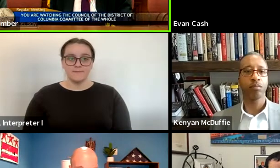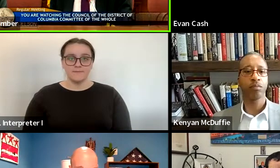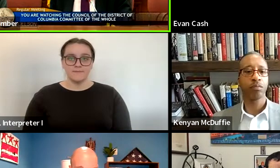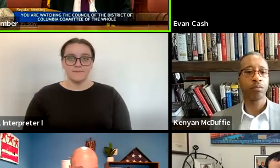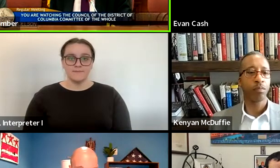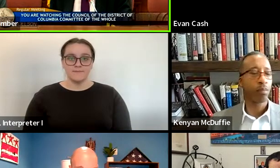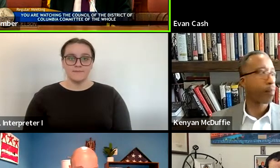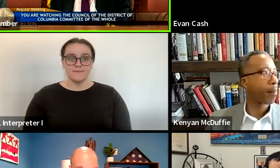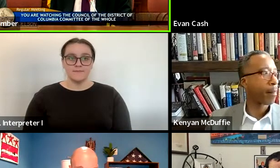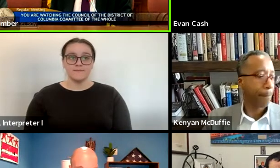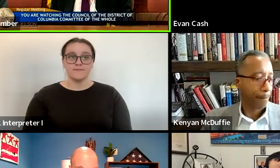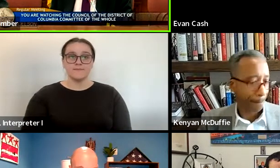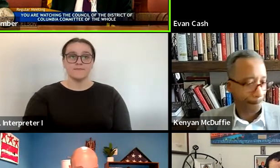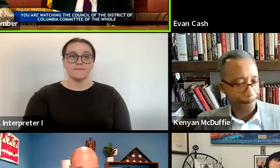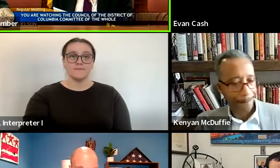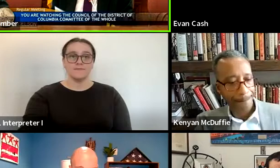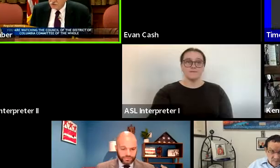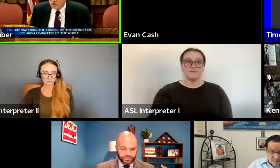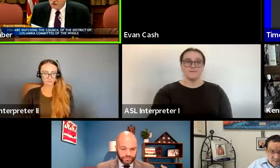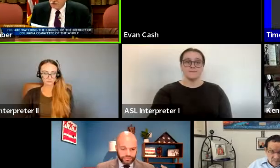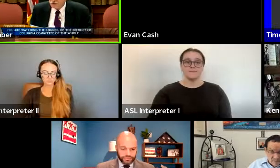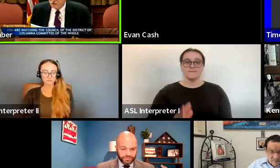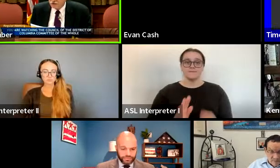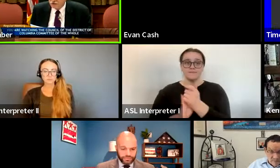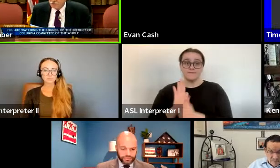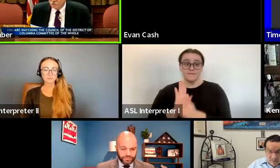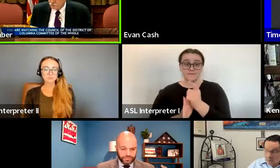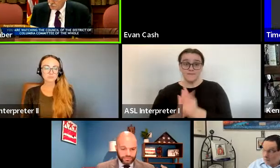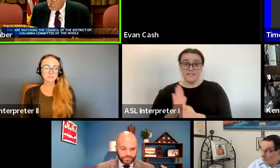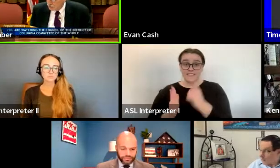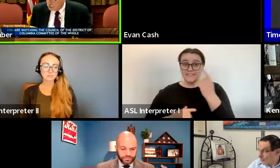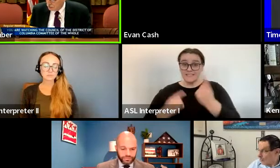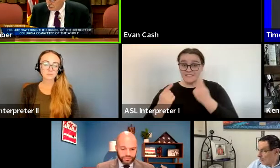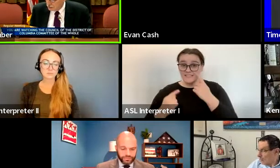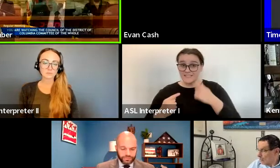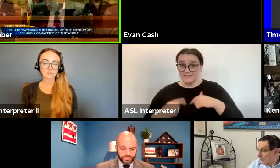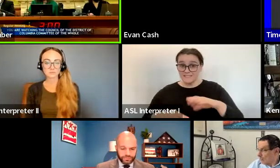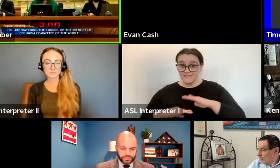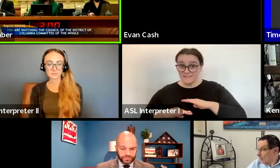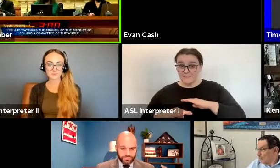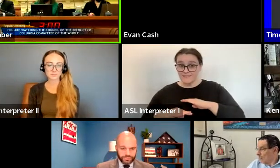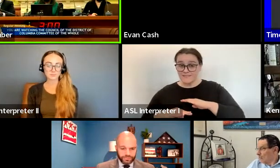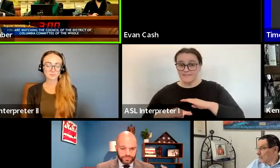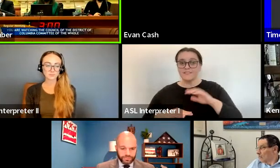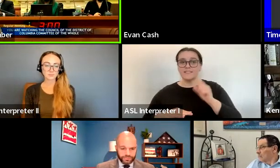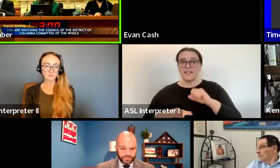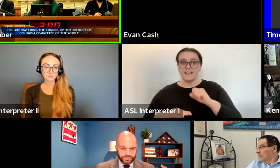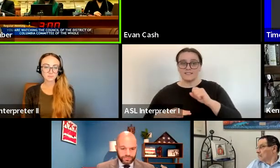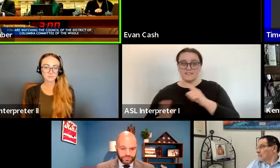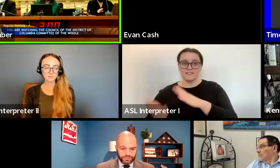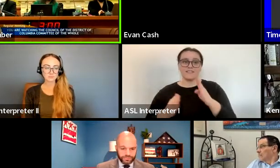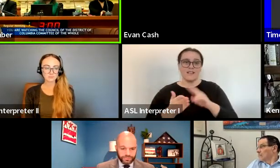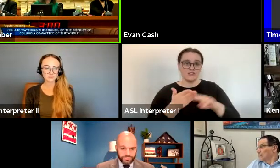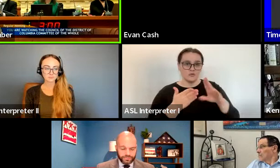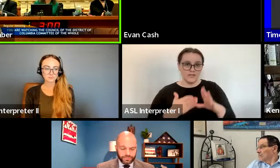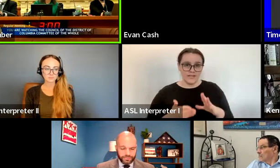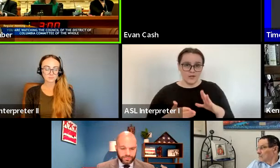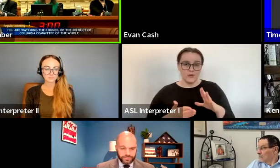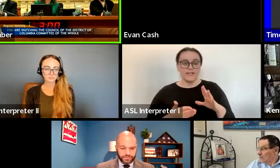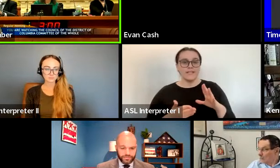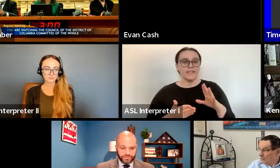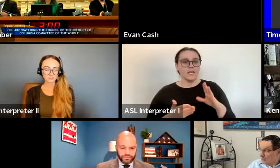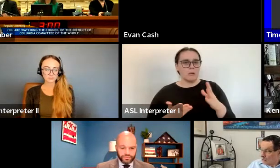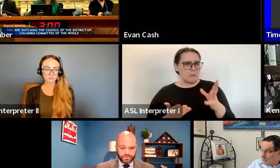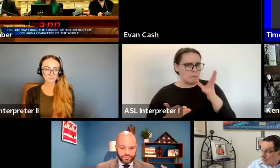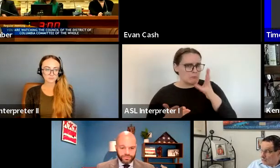Madam General Counsel, is the measure legally and technically sufficient for our consideration? Yes, it is. Mr. Assistant Secretary or